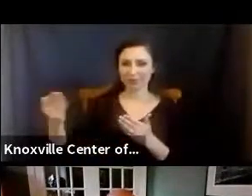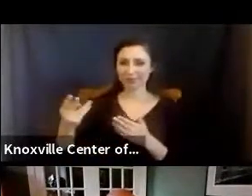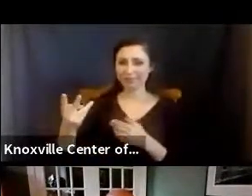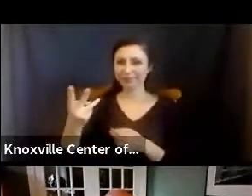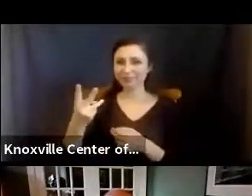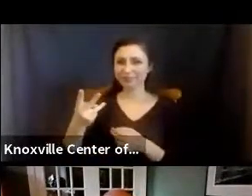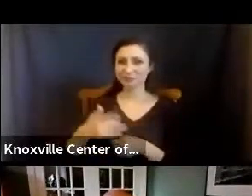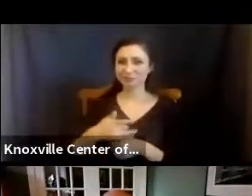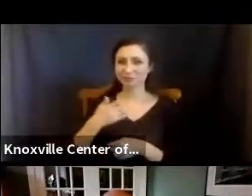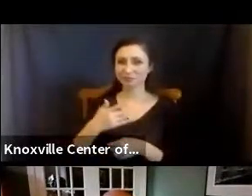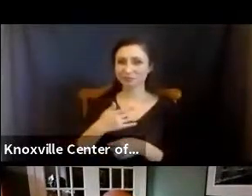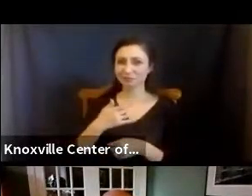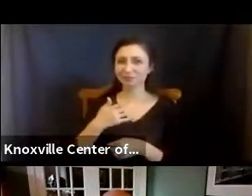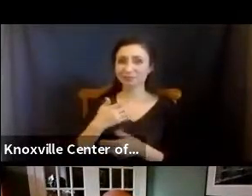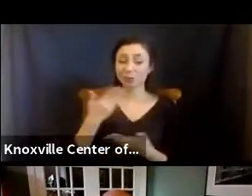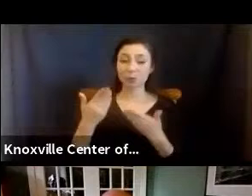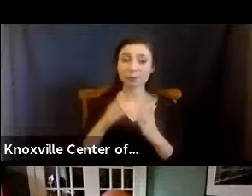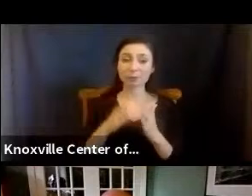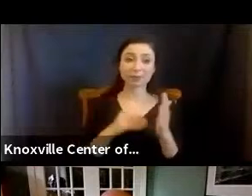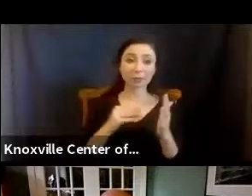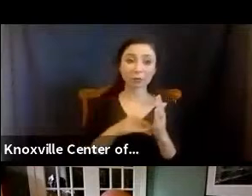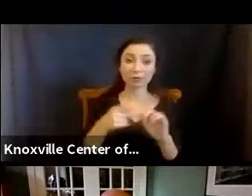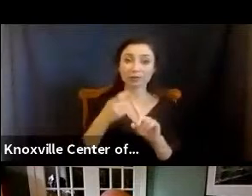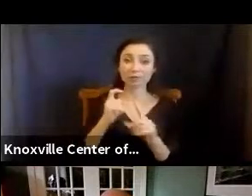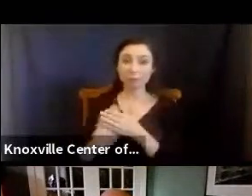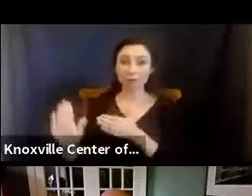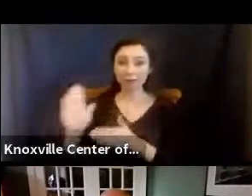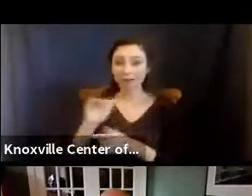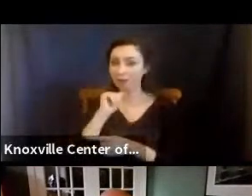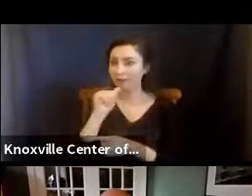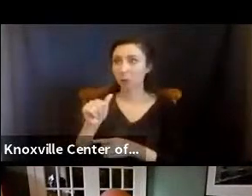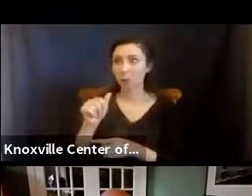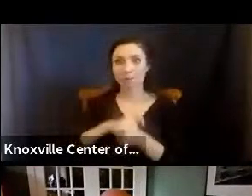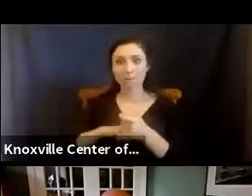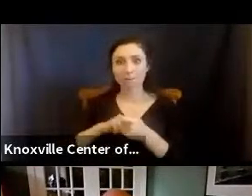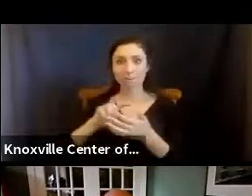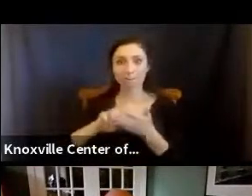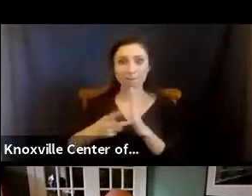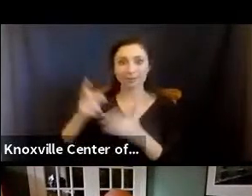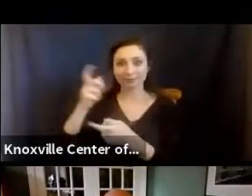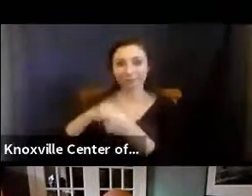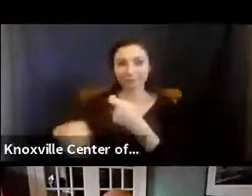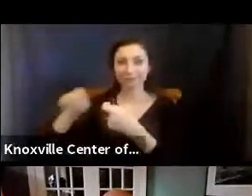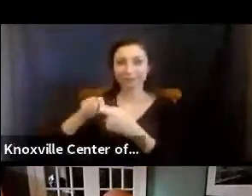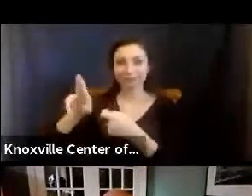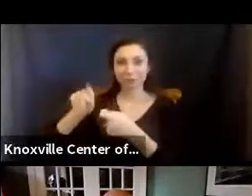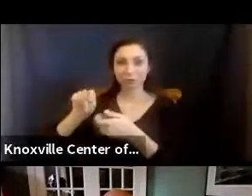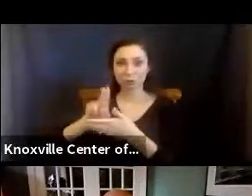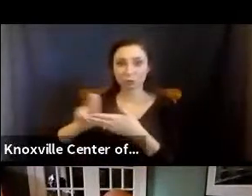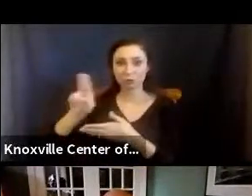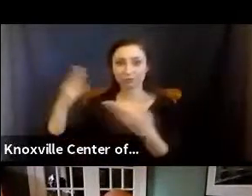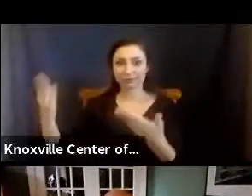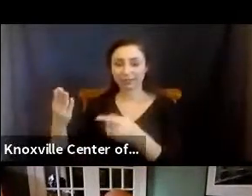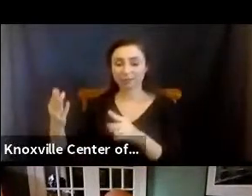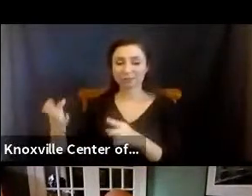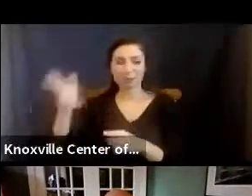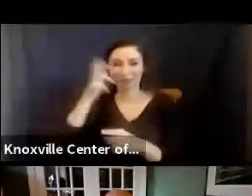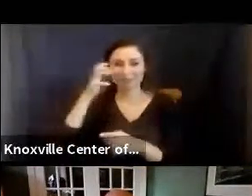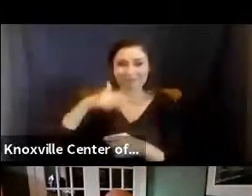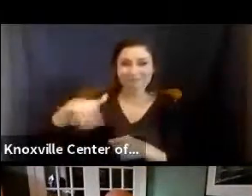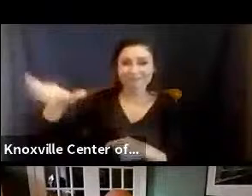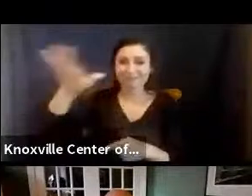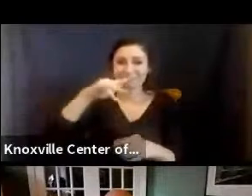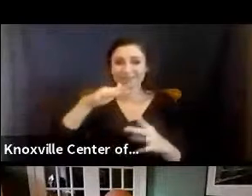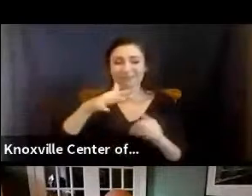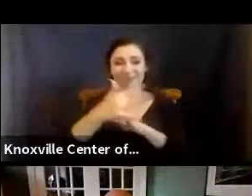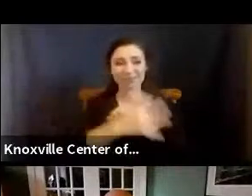we may be learning from colleges, and I'm not talking about just our university here, but I'm talking about, we're hearing about this colleges across the